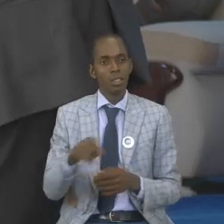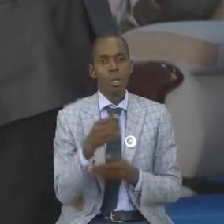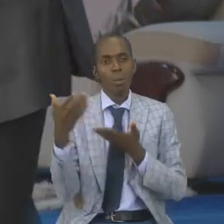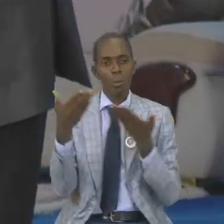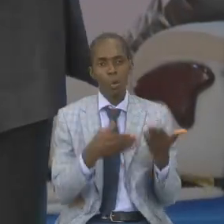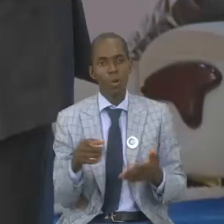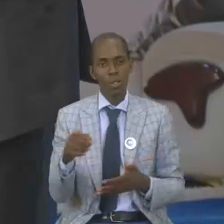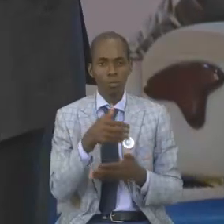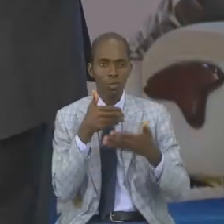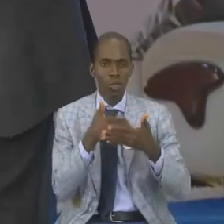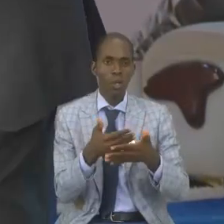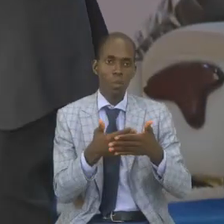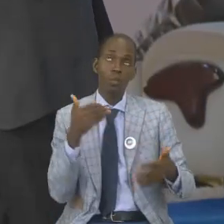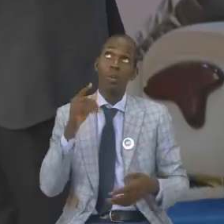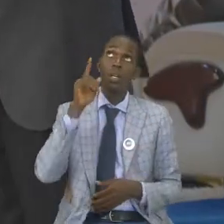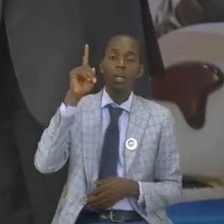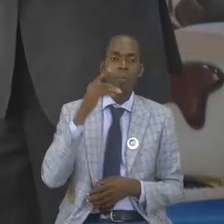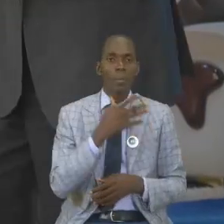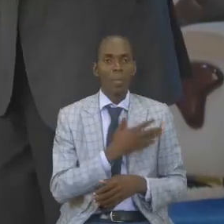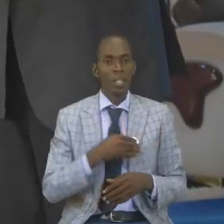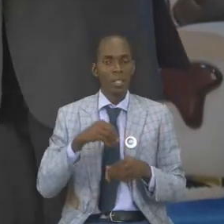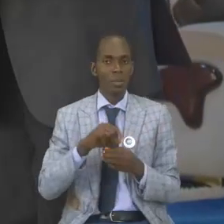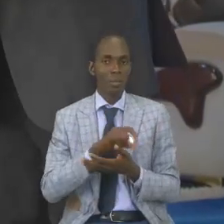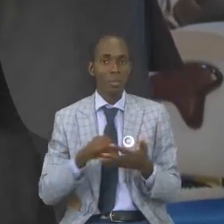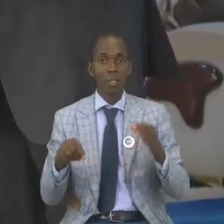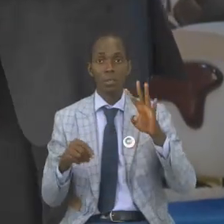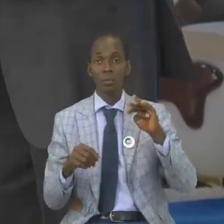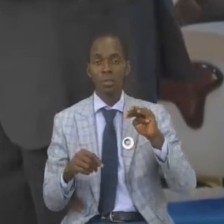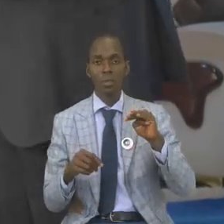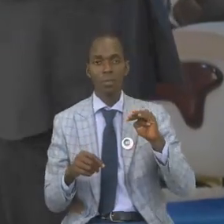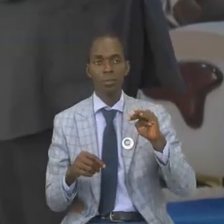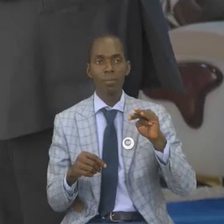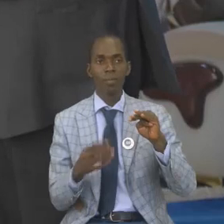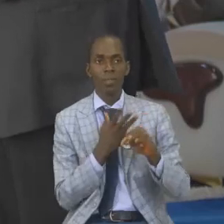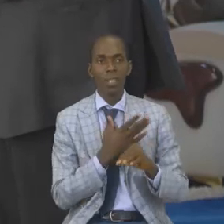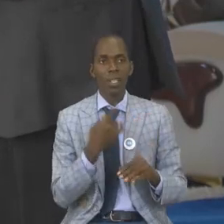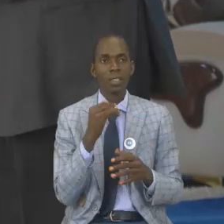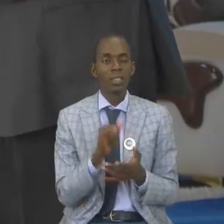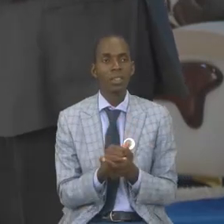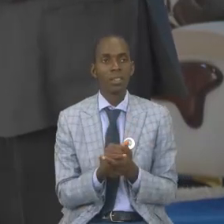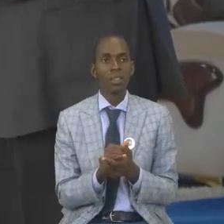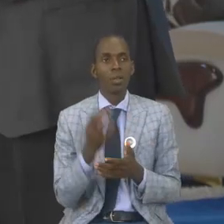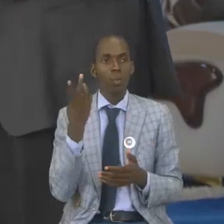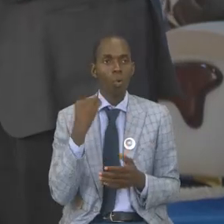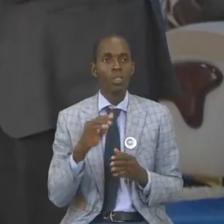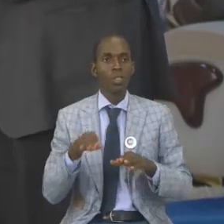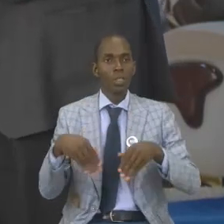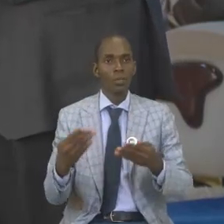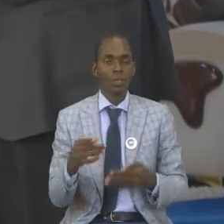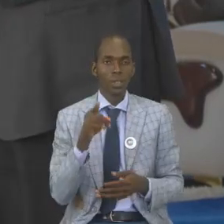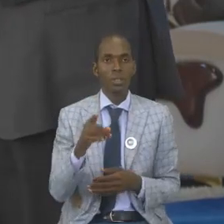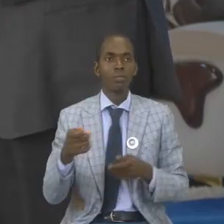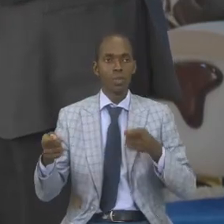the Ancient of Days. And then in verse 14, it says, and it was given him